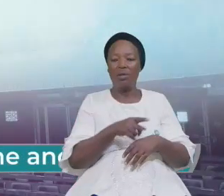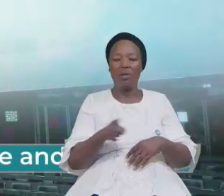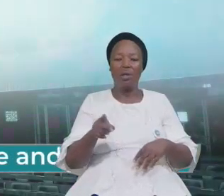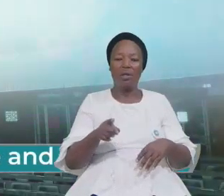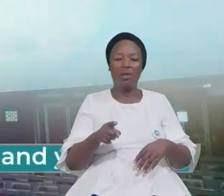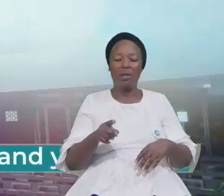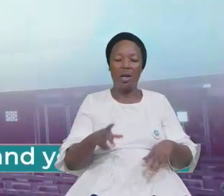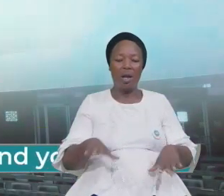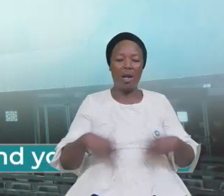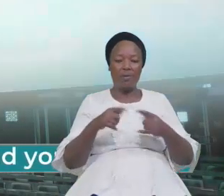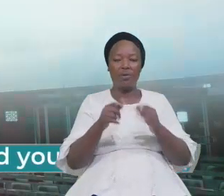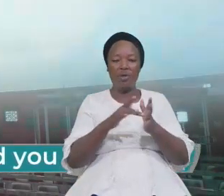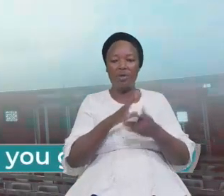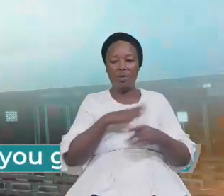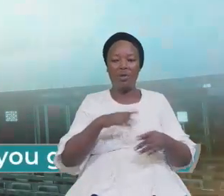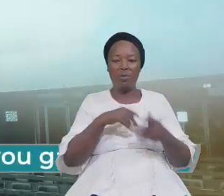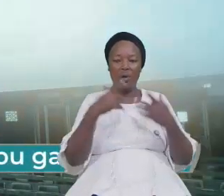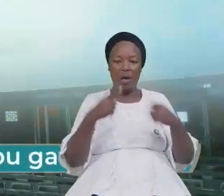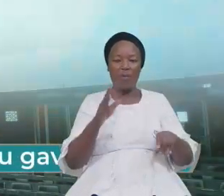It will take place on Sunday,